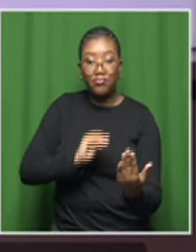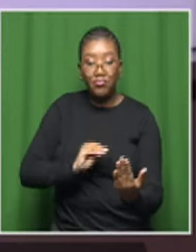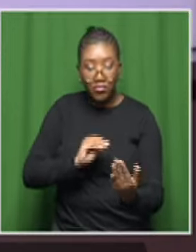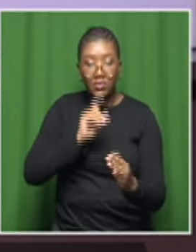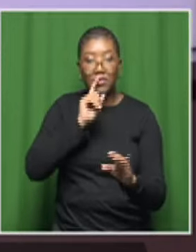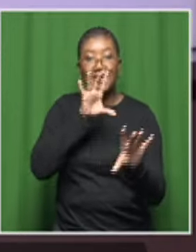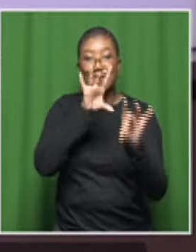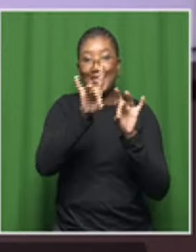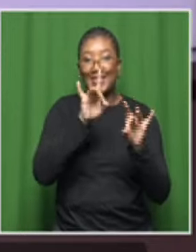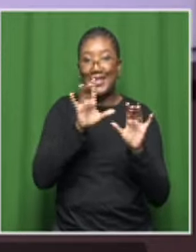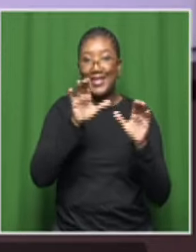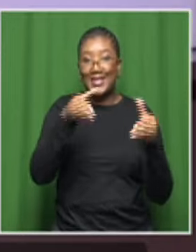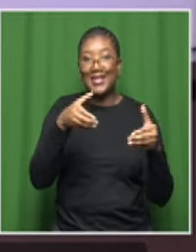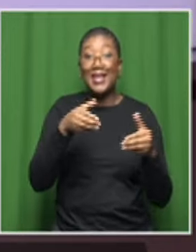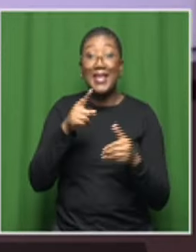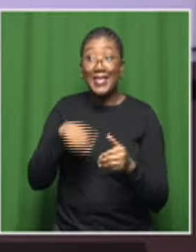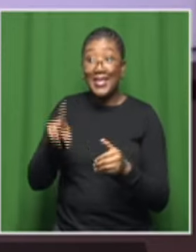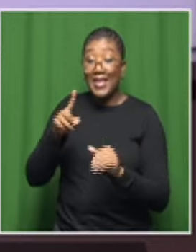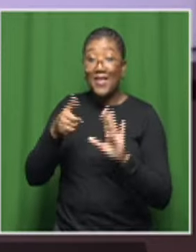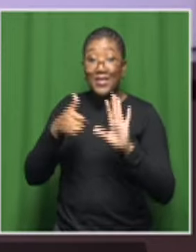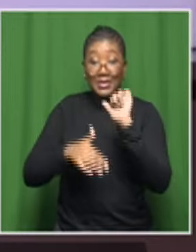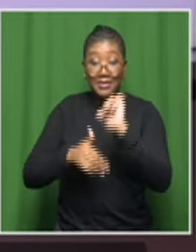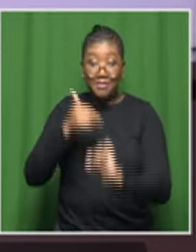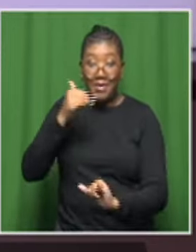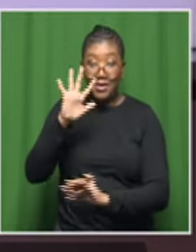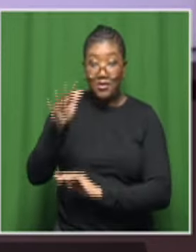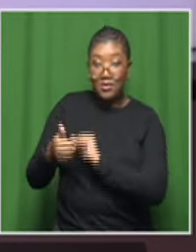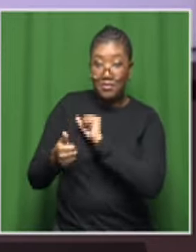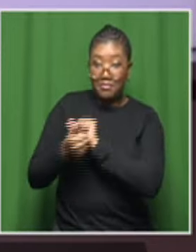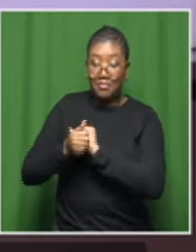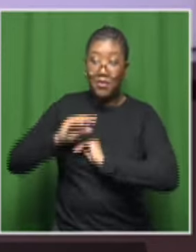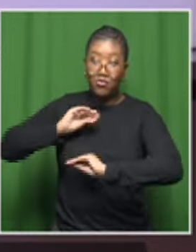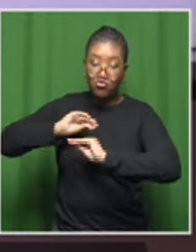me for the 6 months and they do a full class. They do a solo and a group dance, which I've choreographed. So I've prepared the whole class,